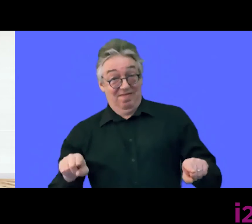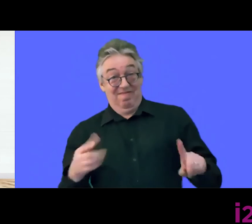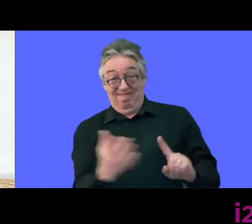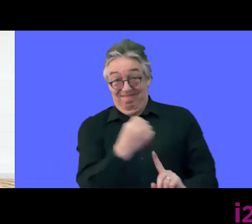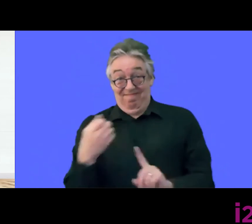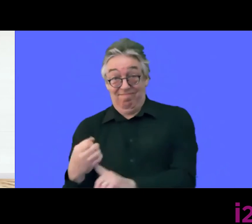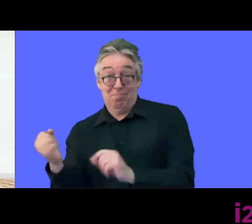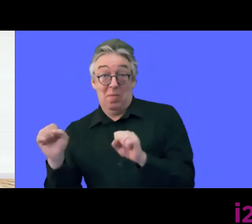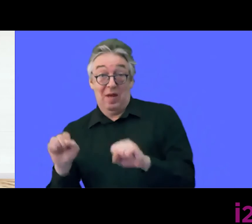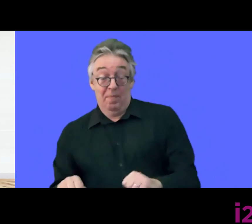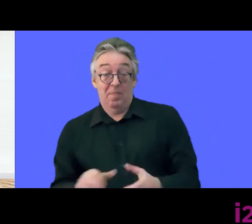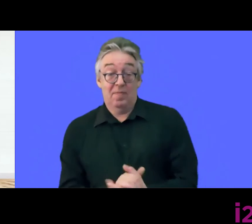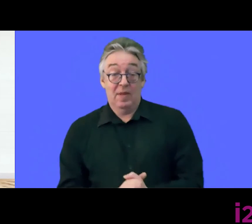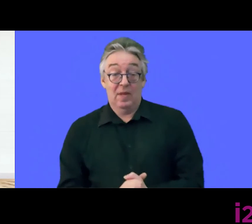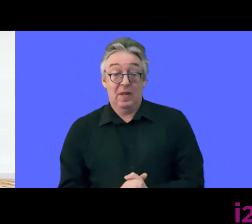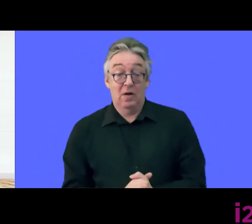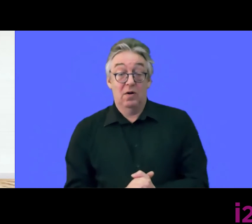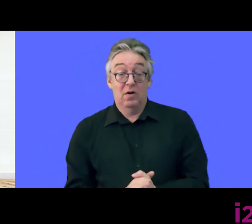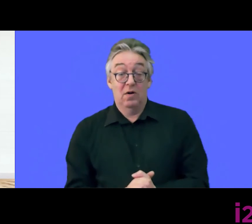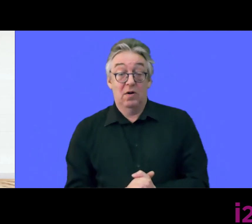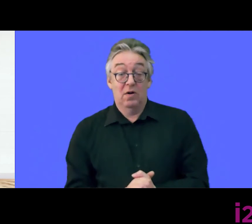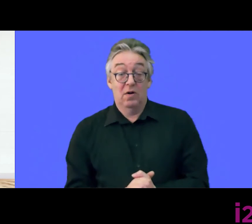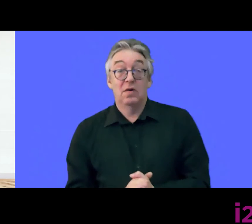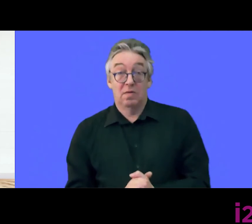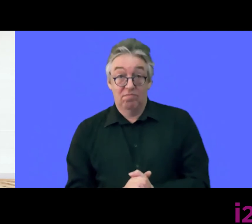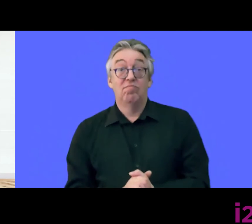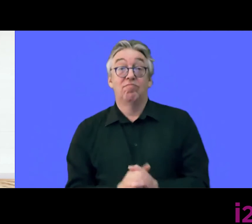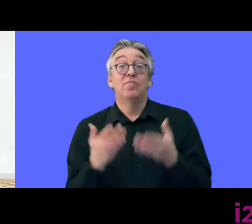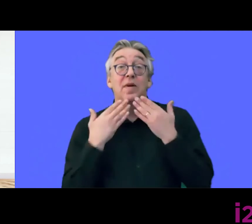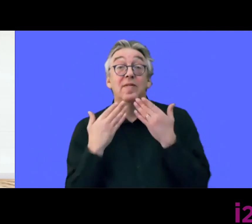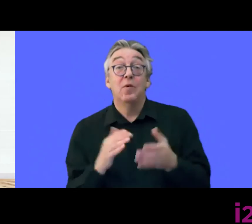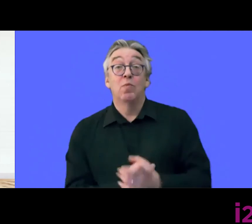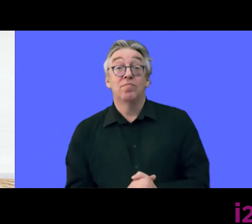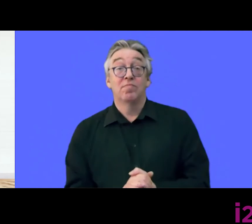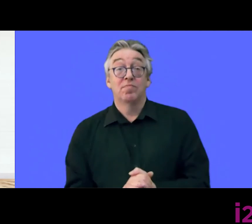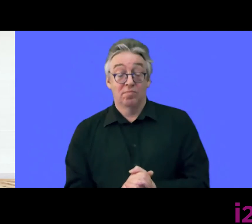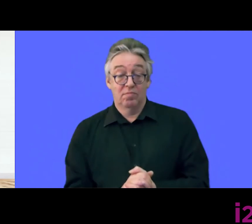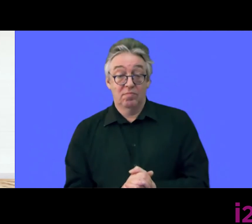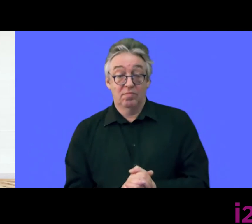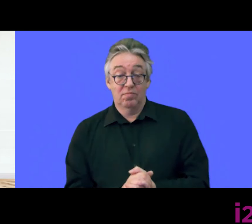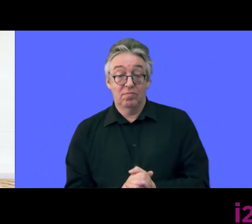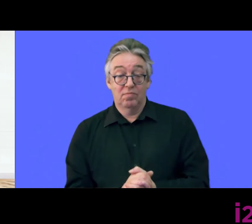of the disability inclusiveness under the ASSET project. Thank you.